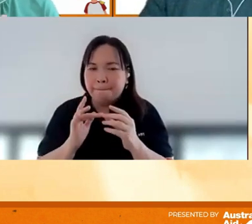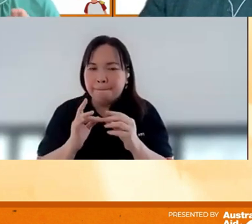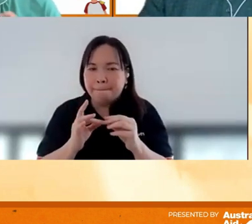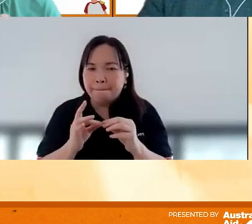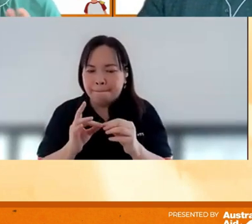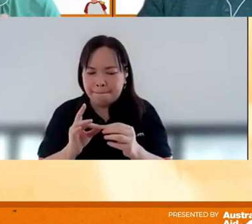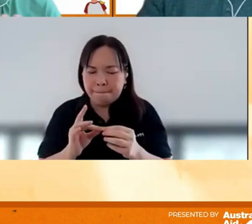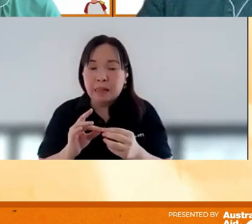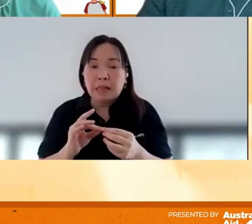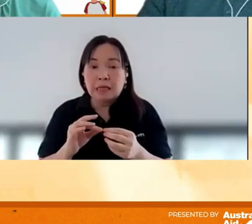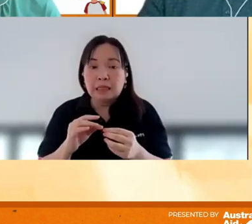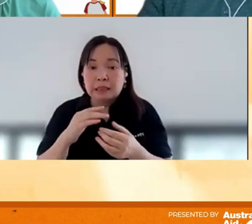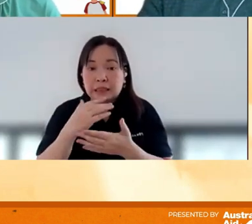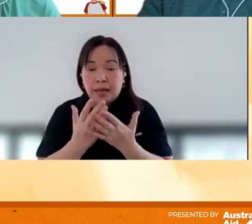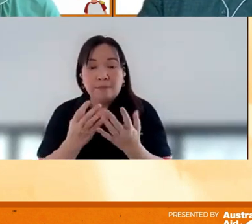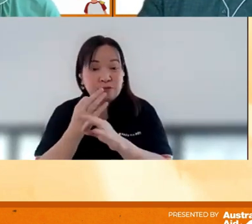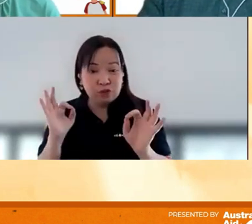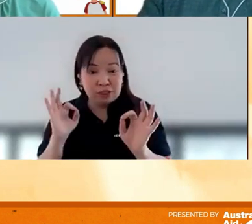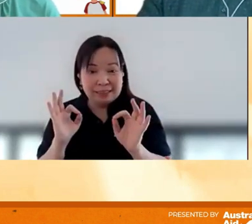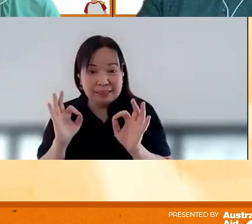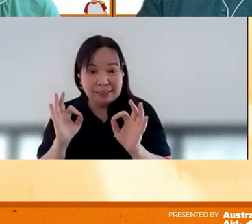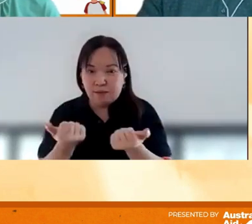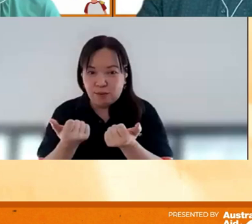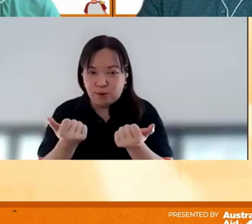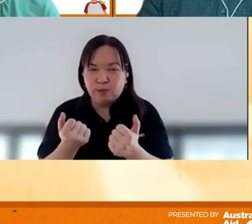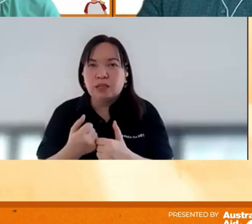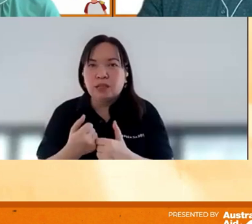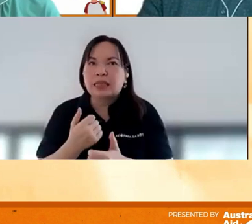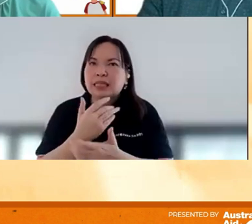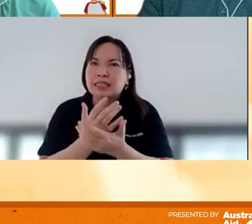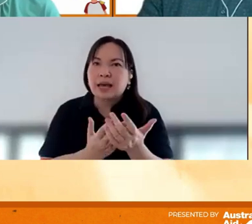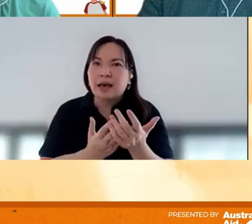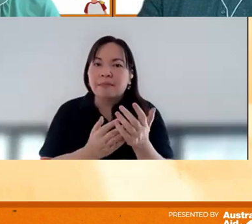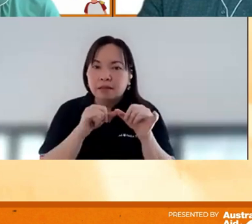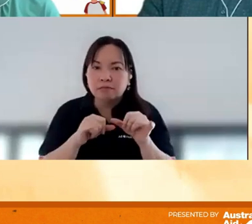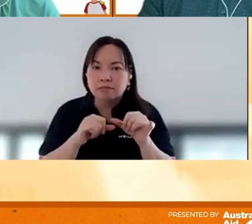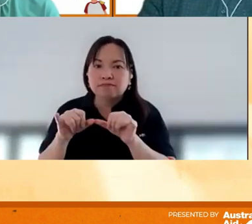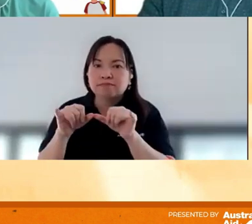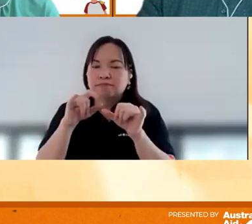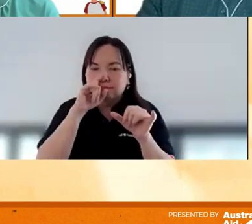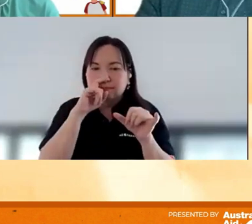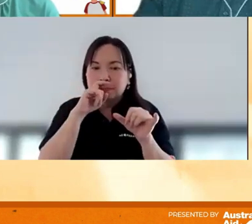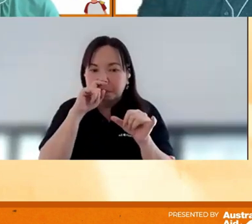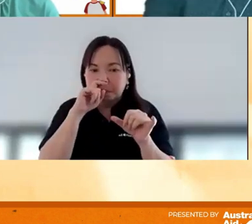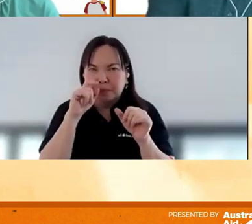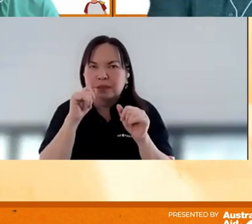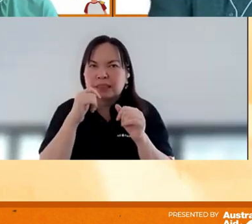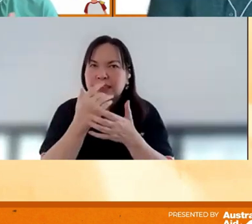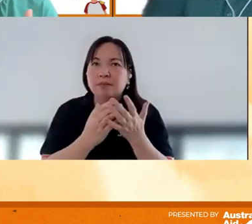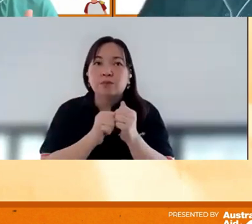iba, it's for free, no? But some scales comes with a fee.